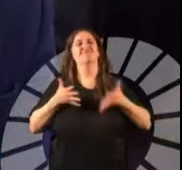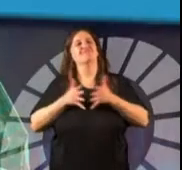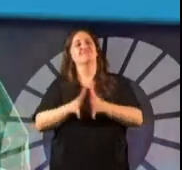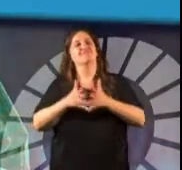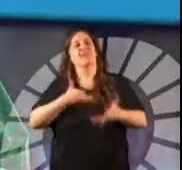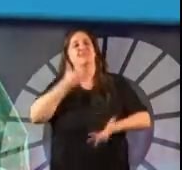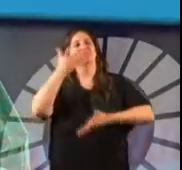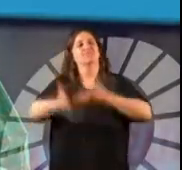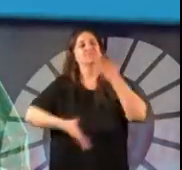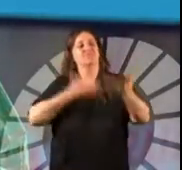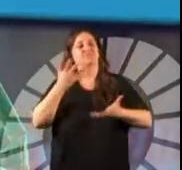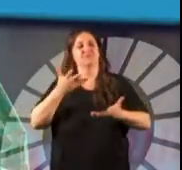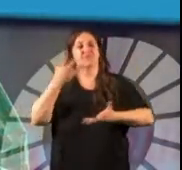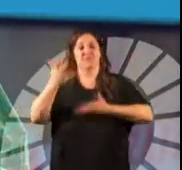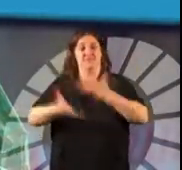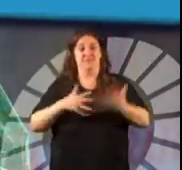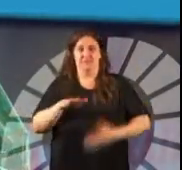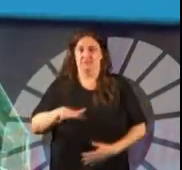sector,